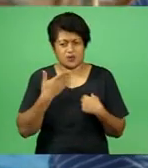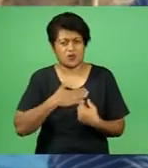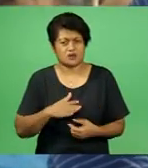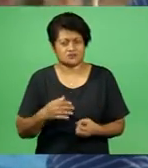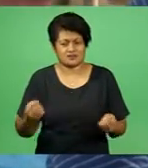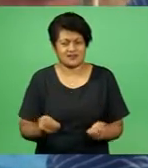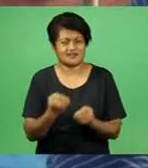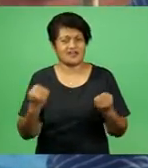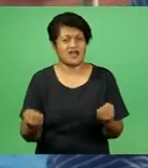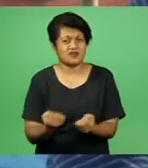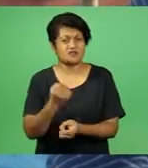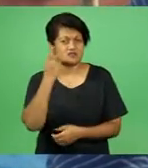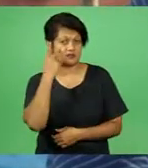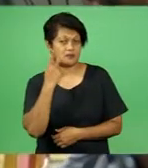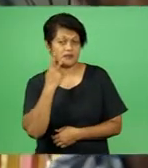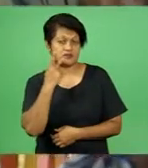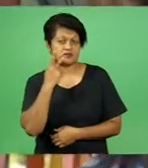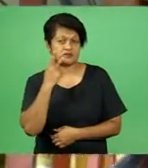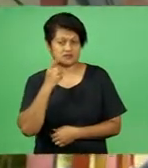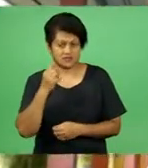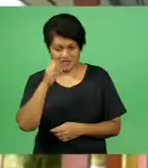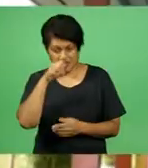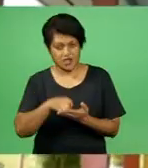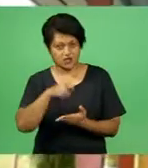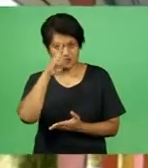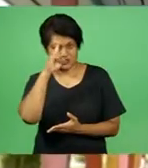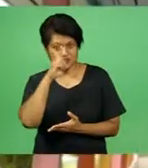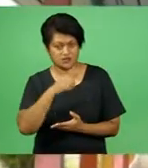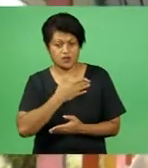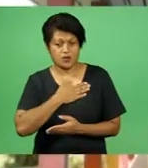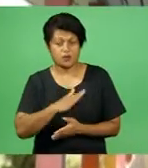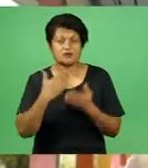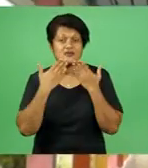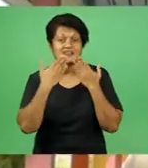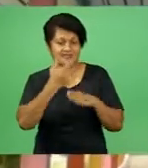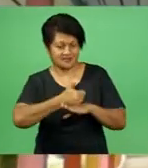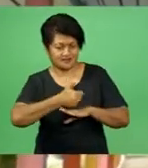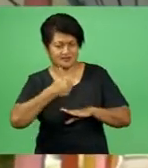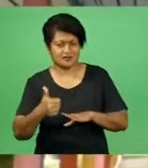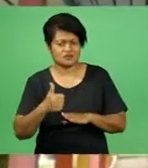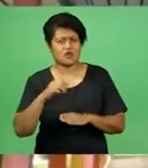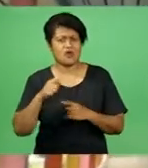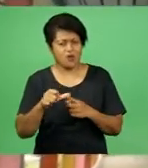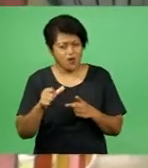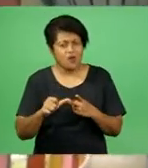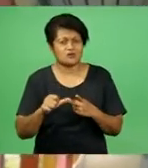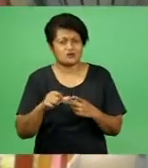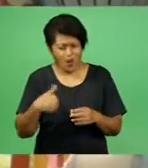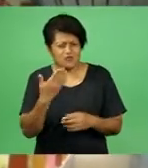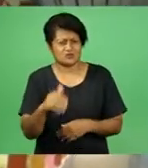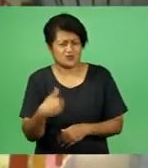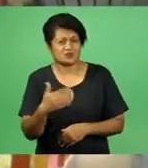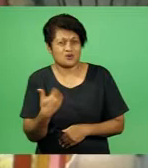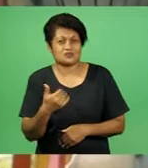and encourage them in their education. We want to thank the government for always putting the education of our children at